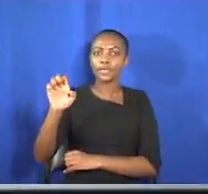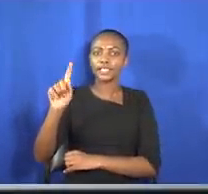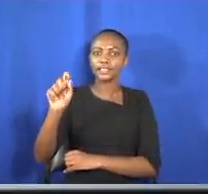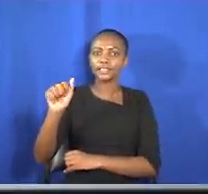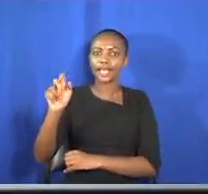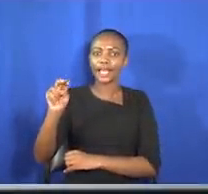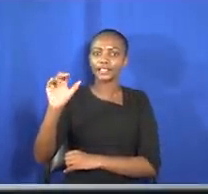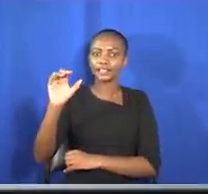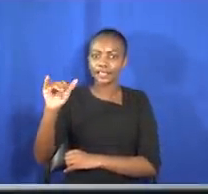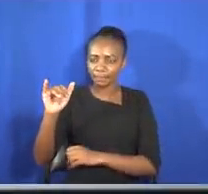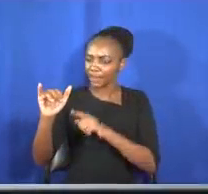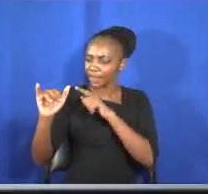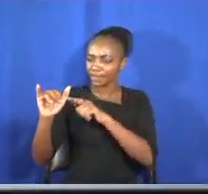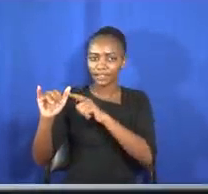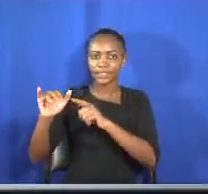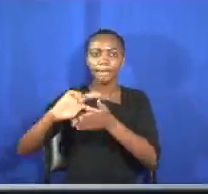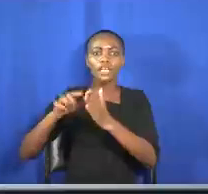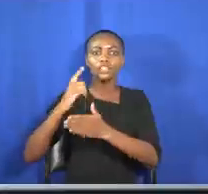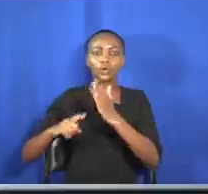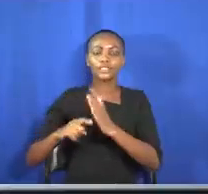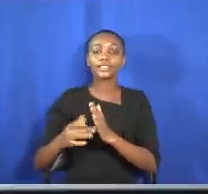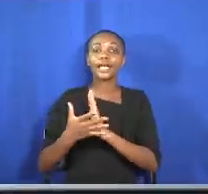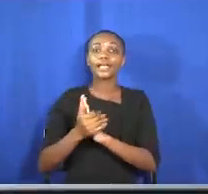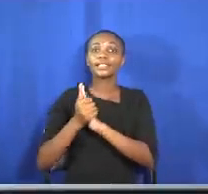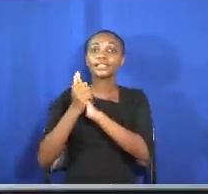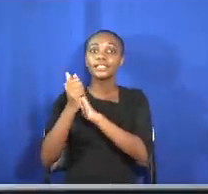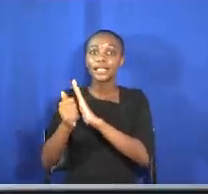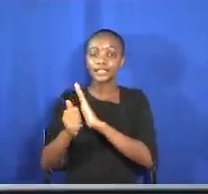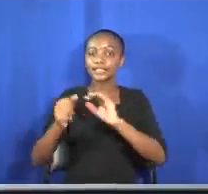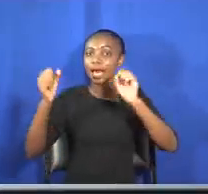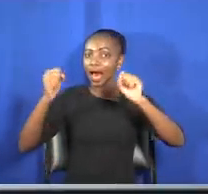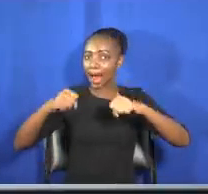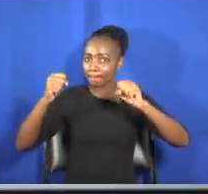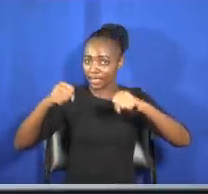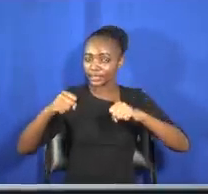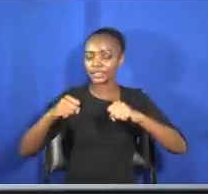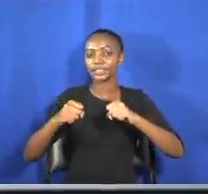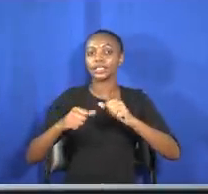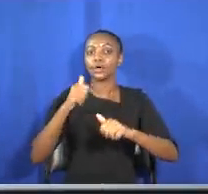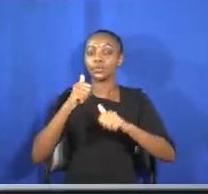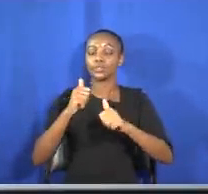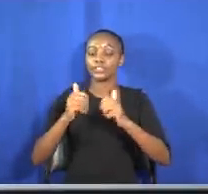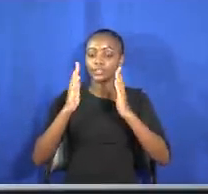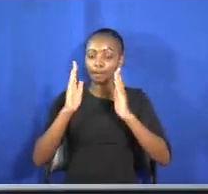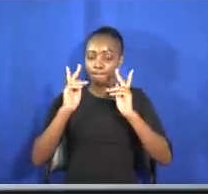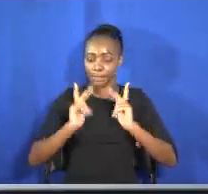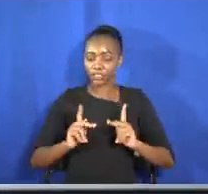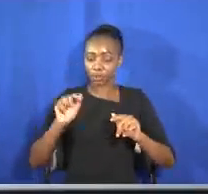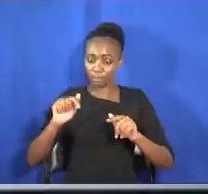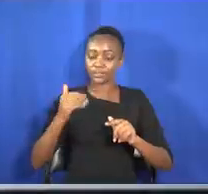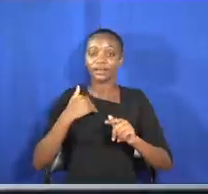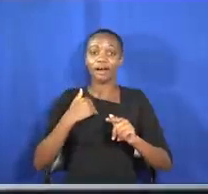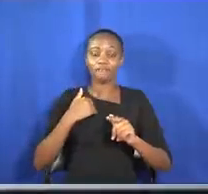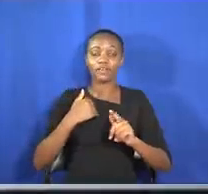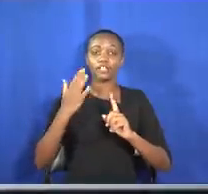competency? This refers to the skills, abilities, and capabilities required for a person to